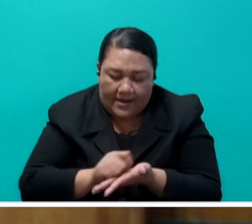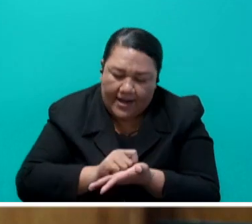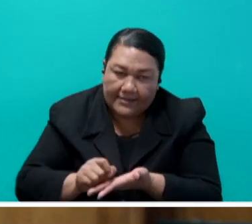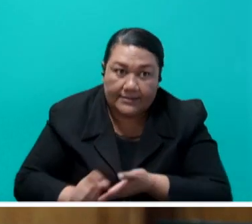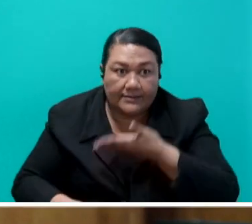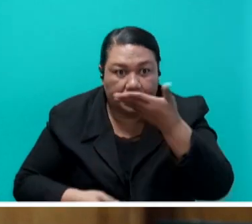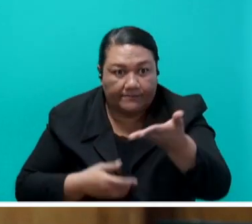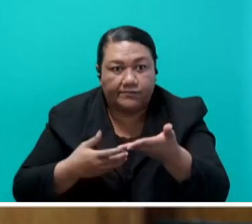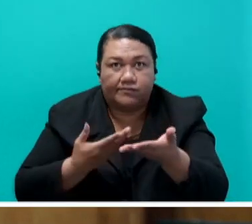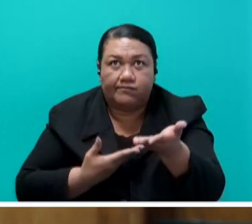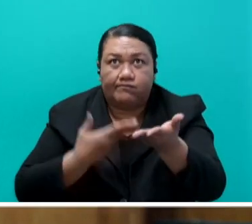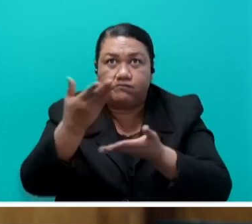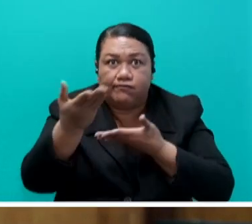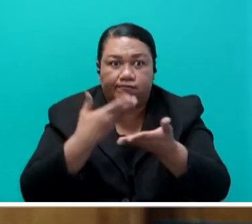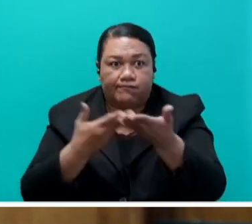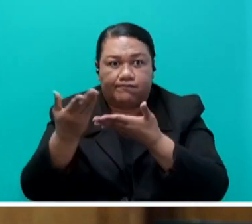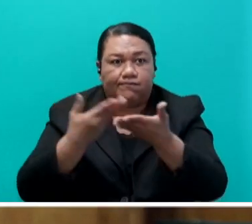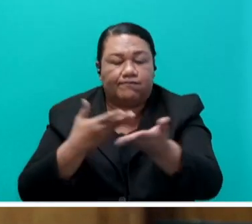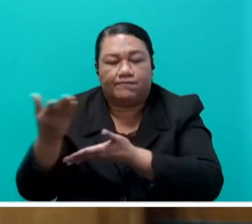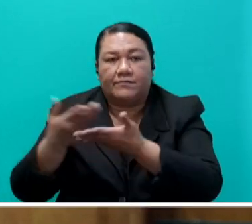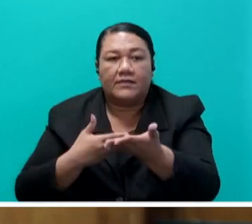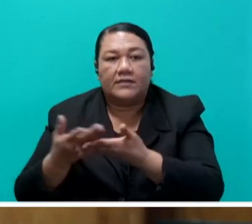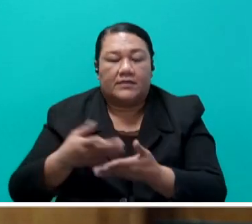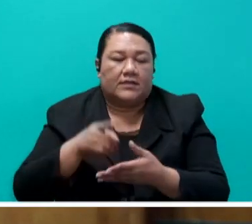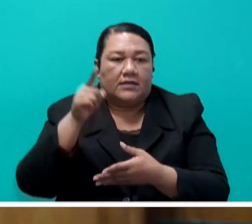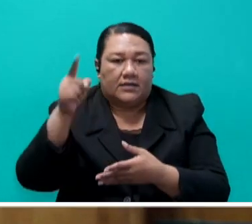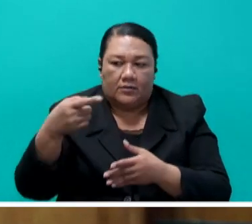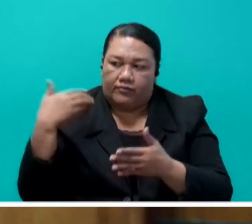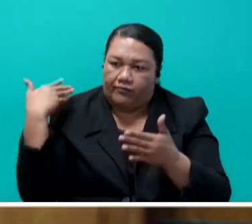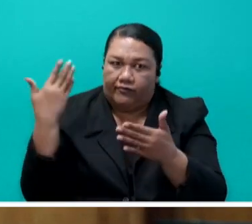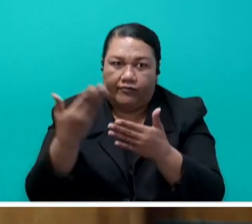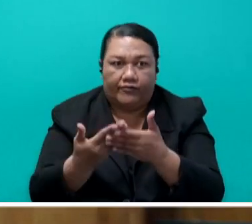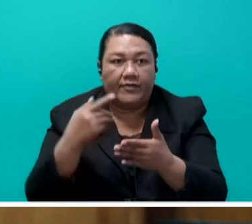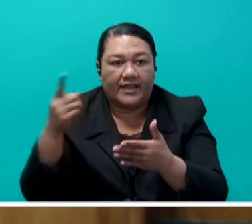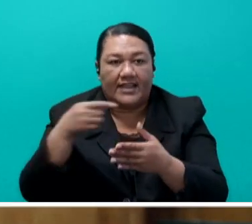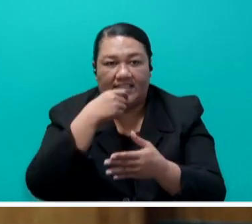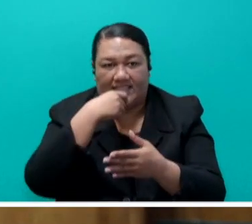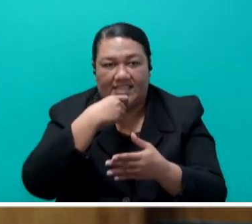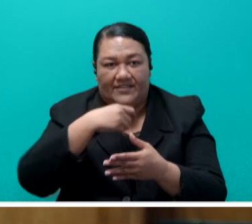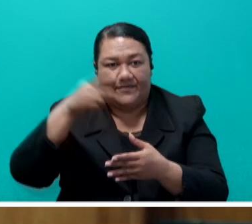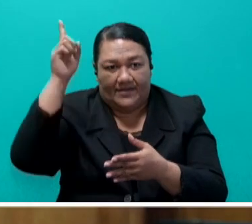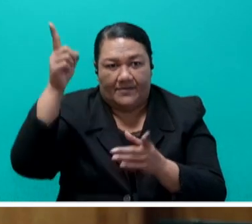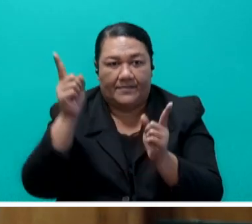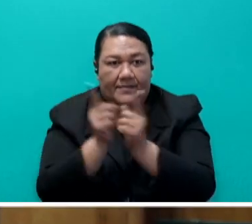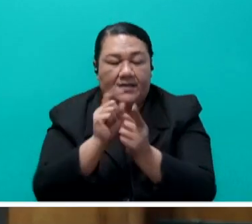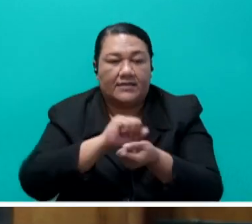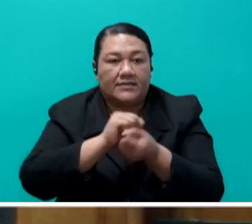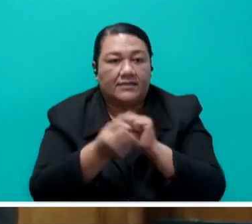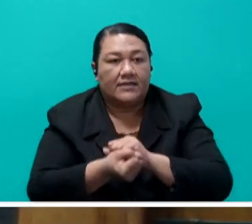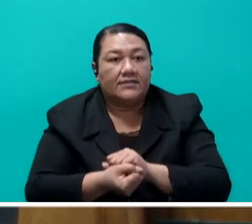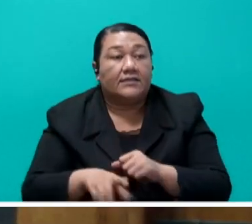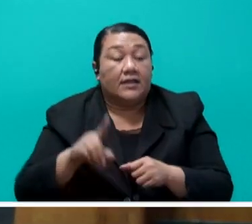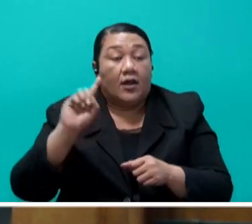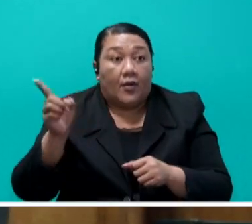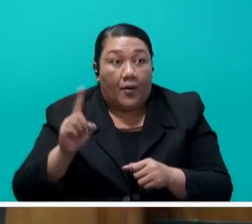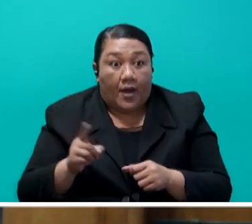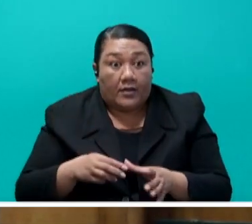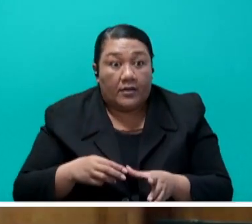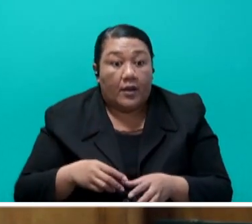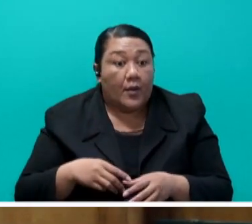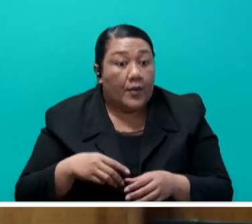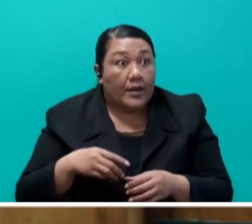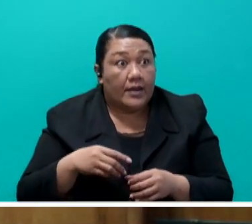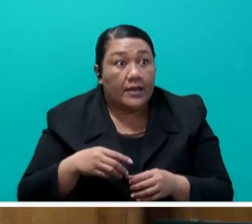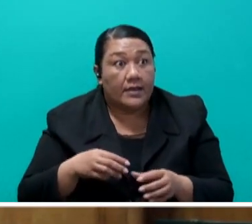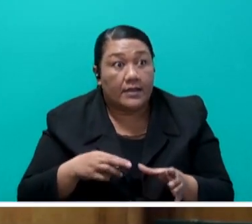policy review session. I have to say, Mr. Speaker, sir, that we did answer all the questions, and I